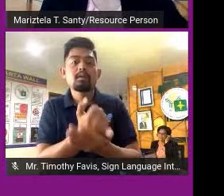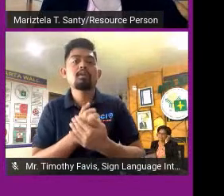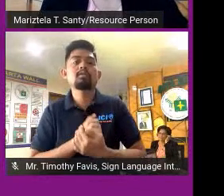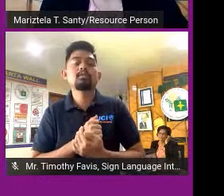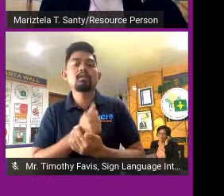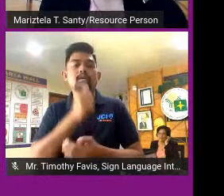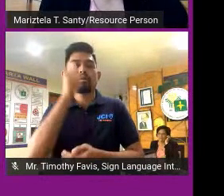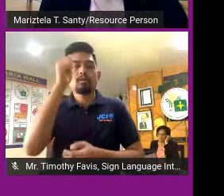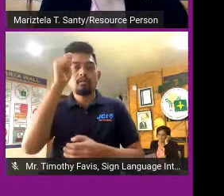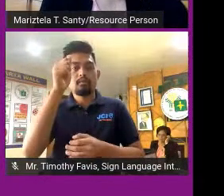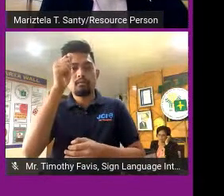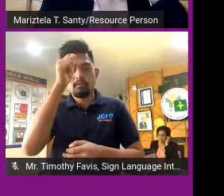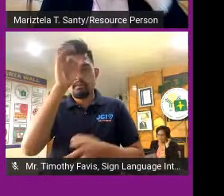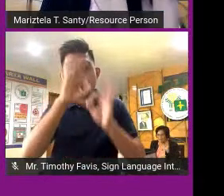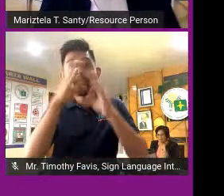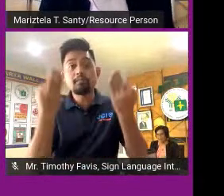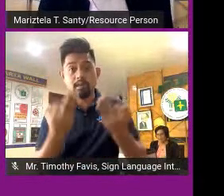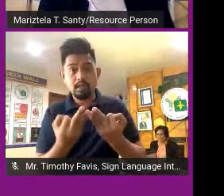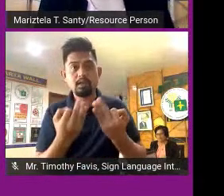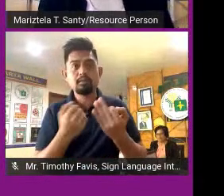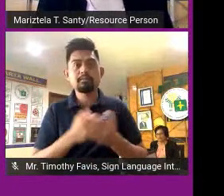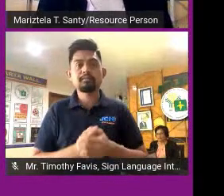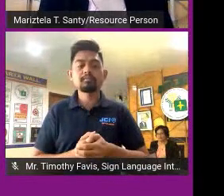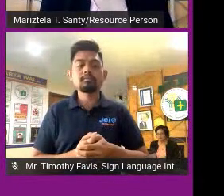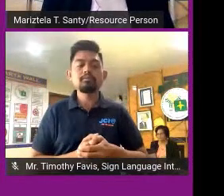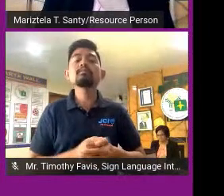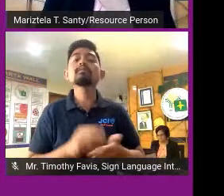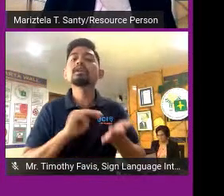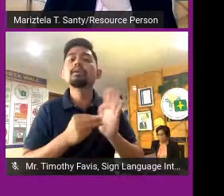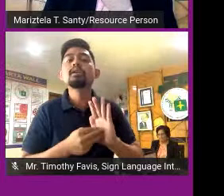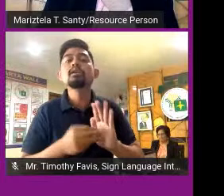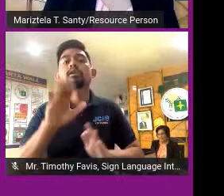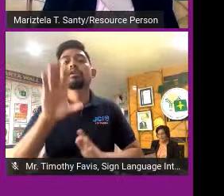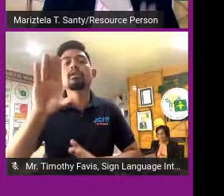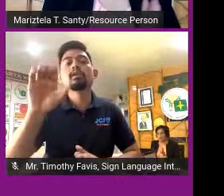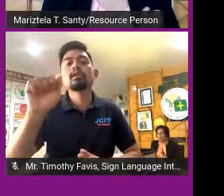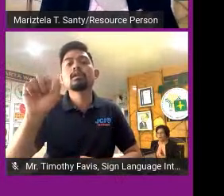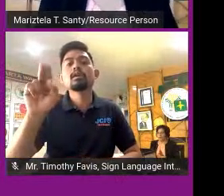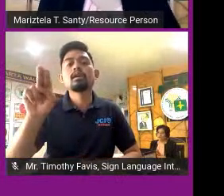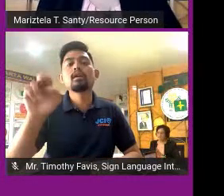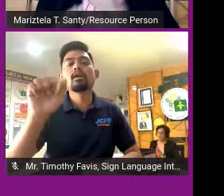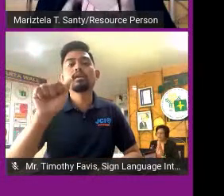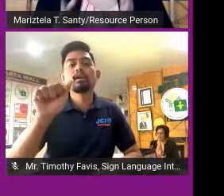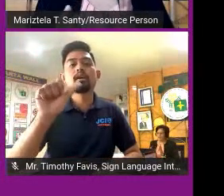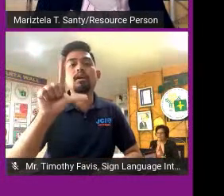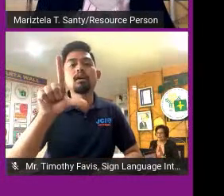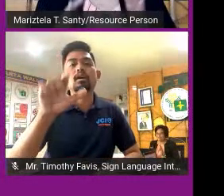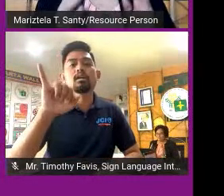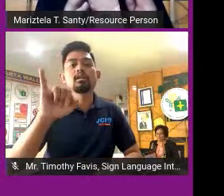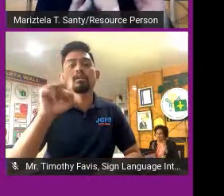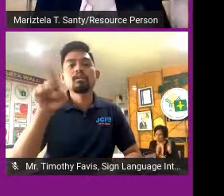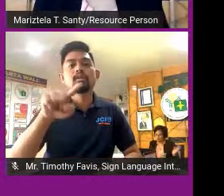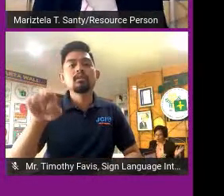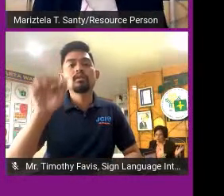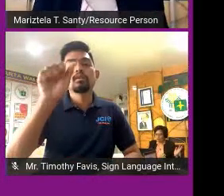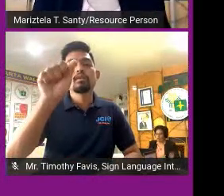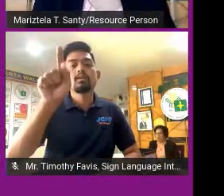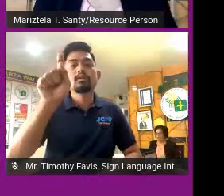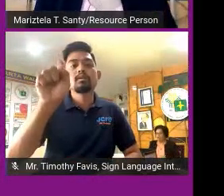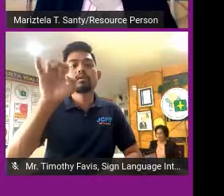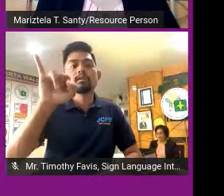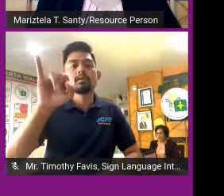second gender bias, which is canalization. Yan po, nangyayari yan